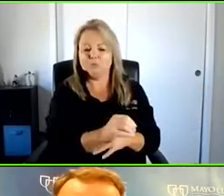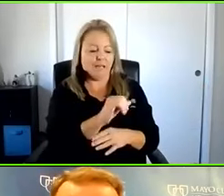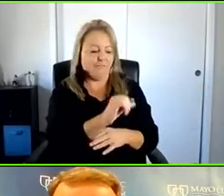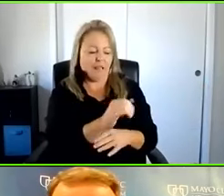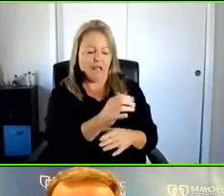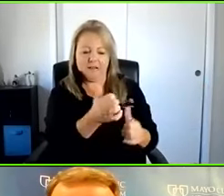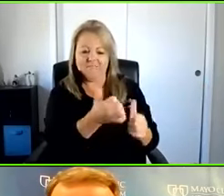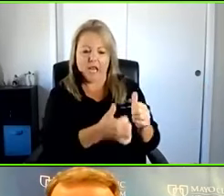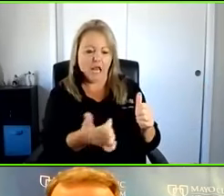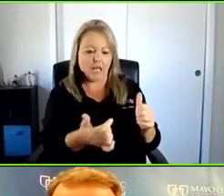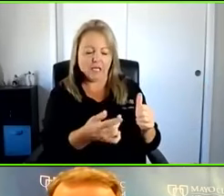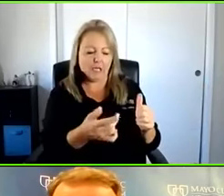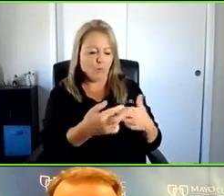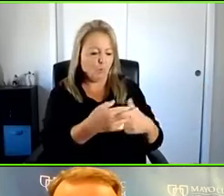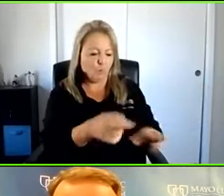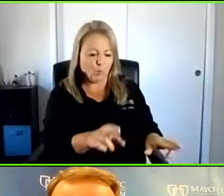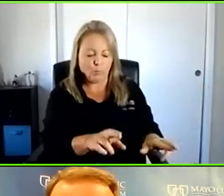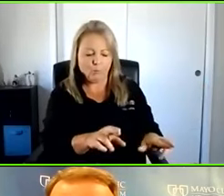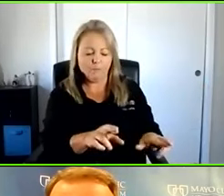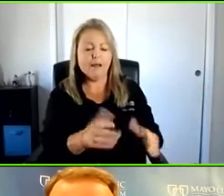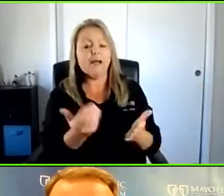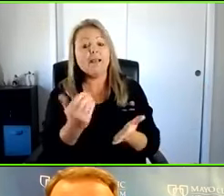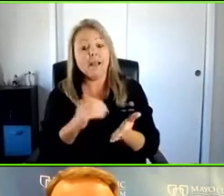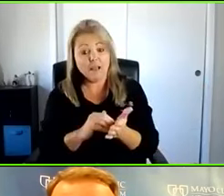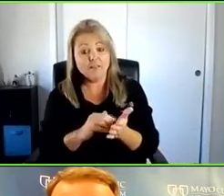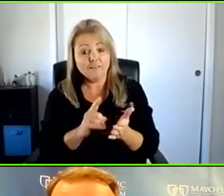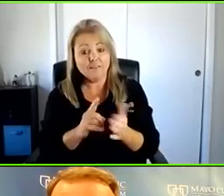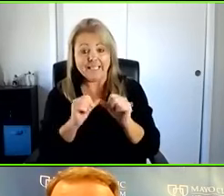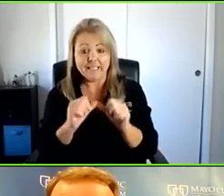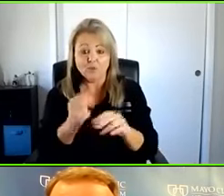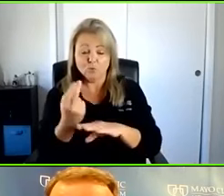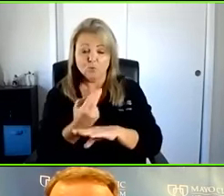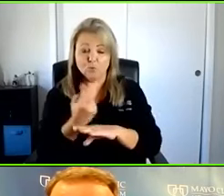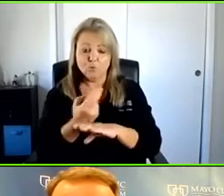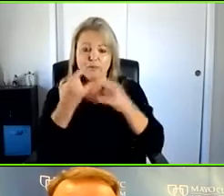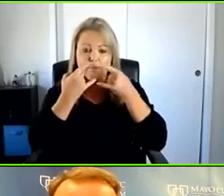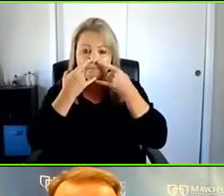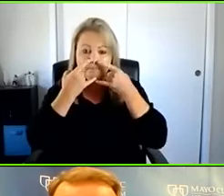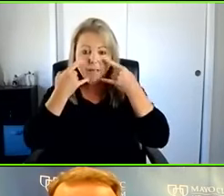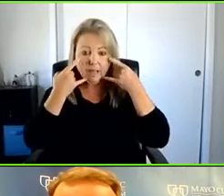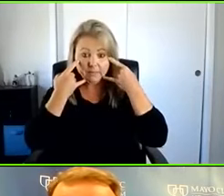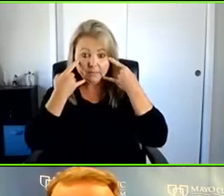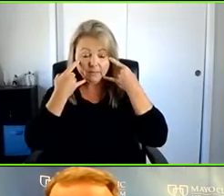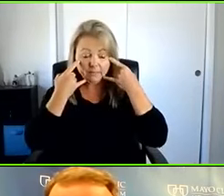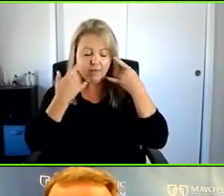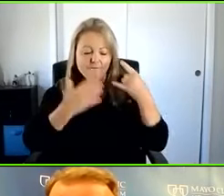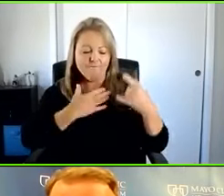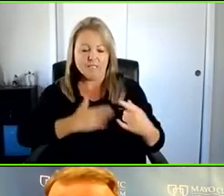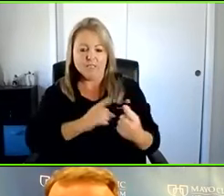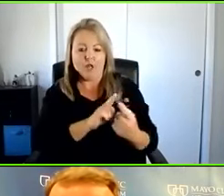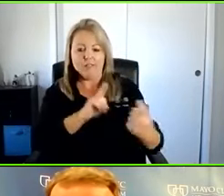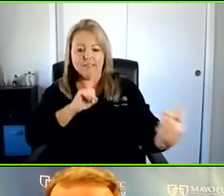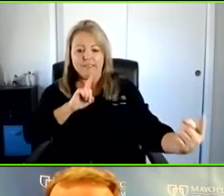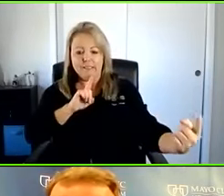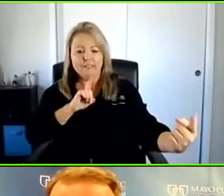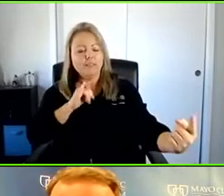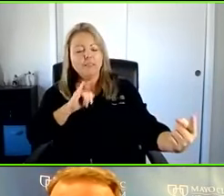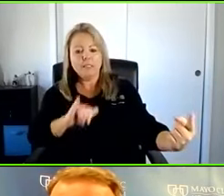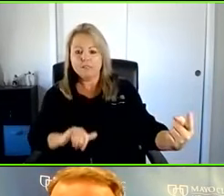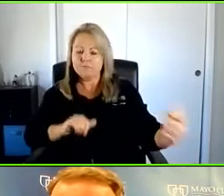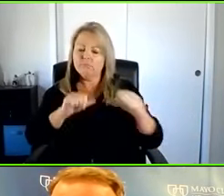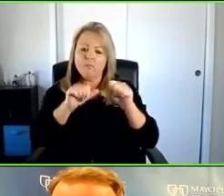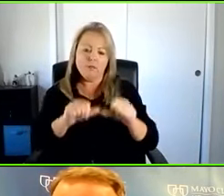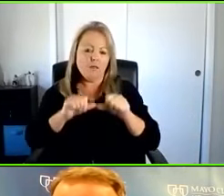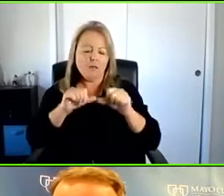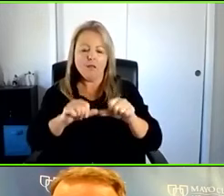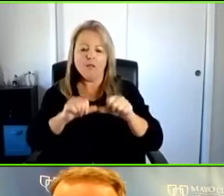any particular room. And again, continue to utilize masking and physical distancing in those settings.